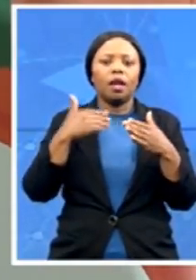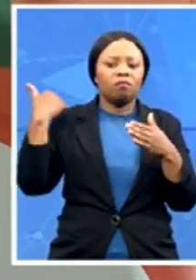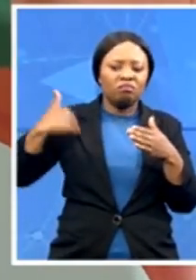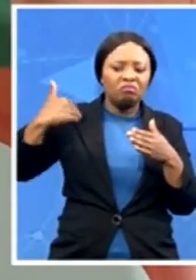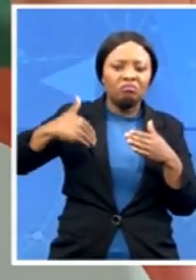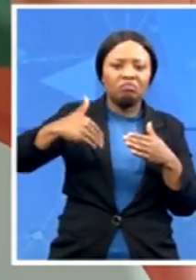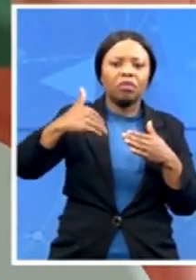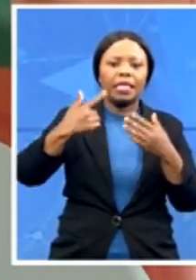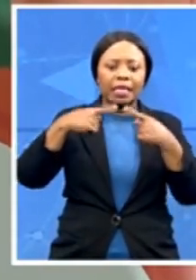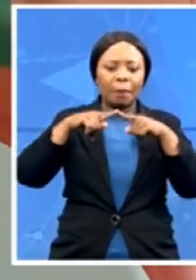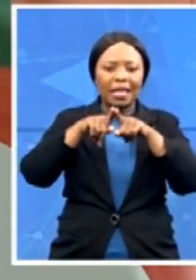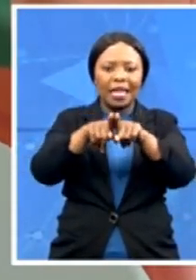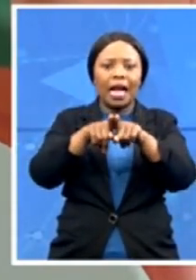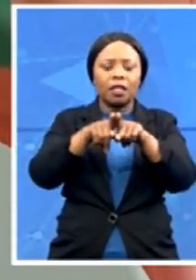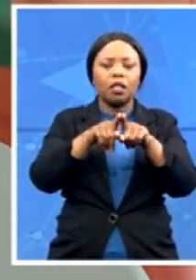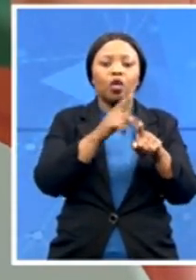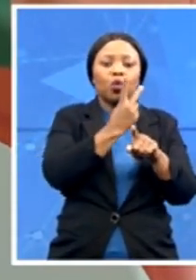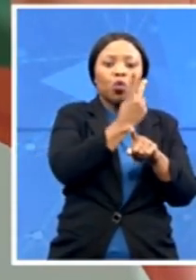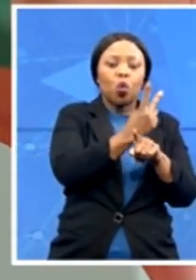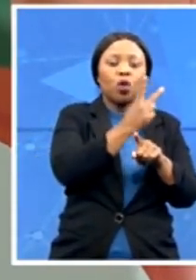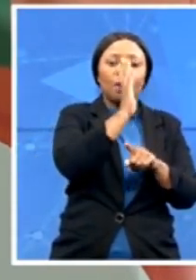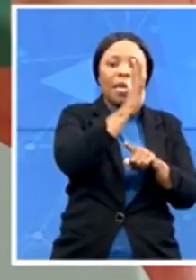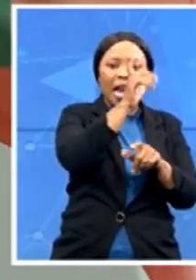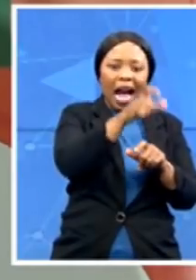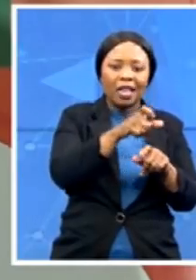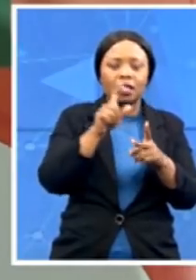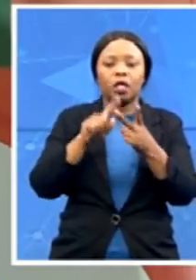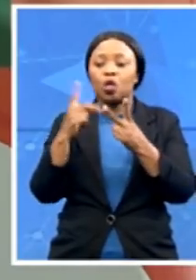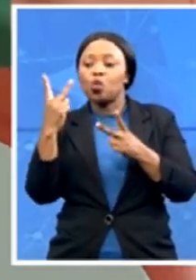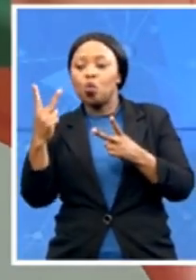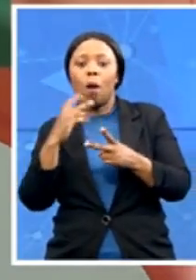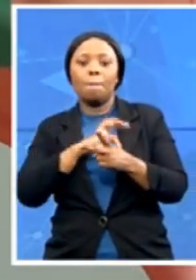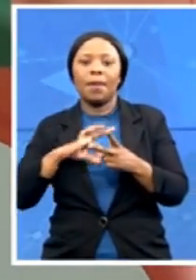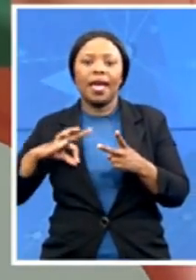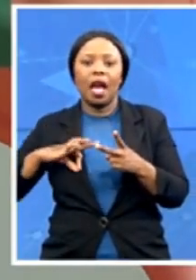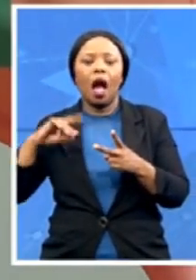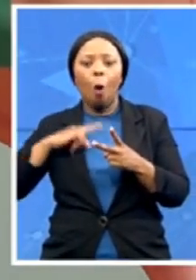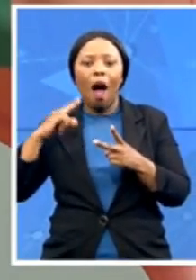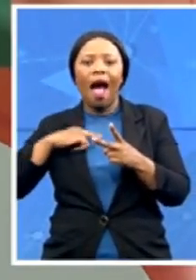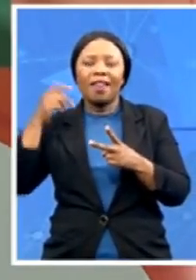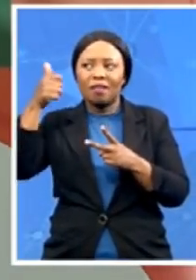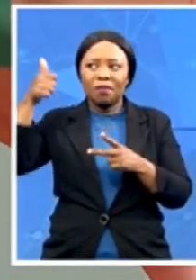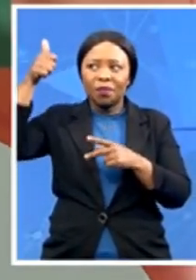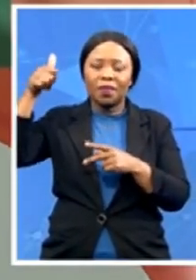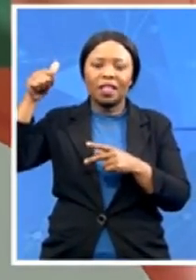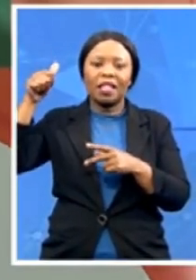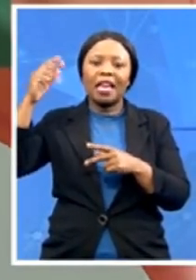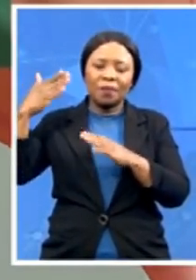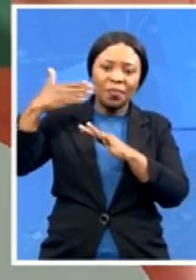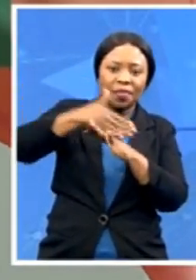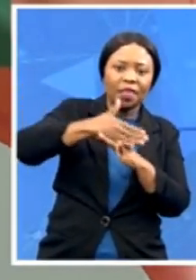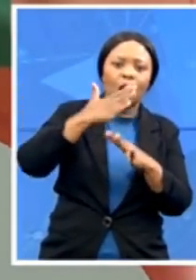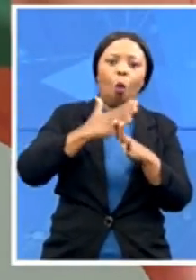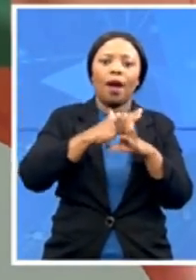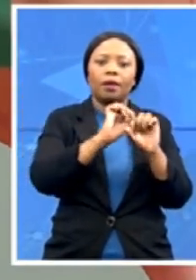as the ruling party's infighting interfered in their work. I am proud to say that the UDM